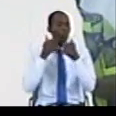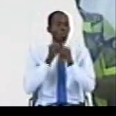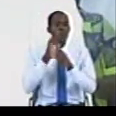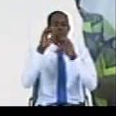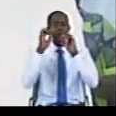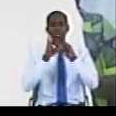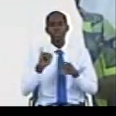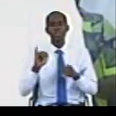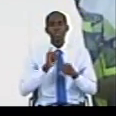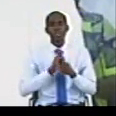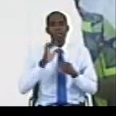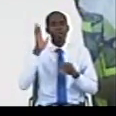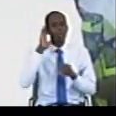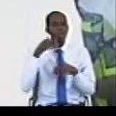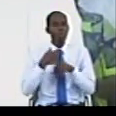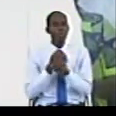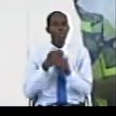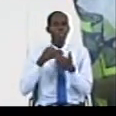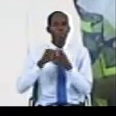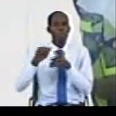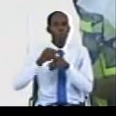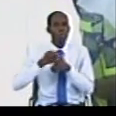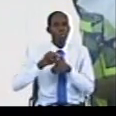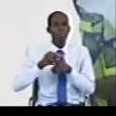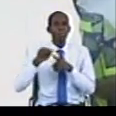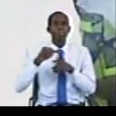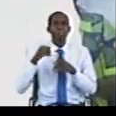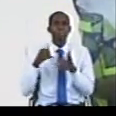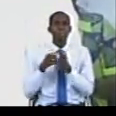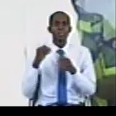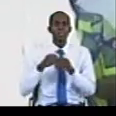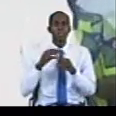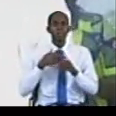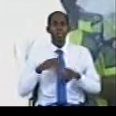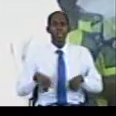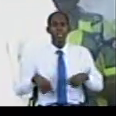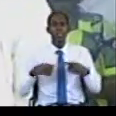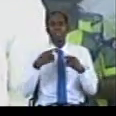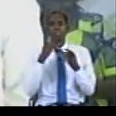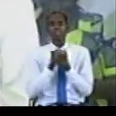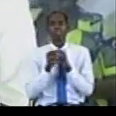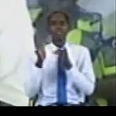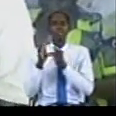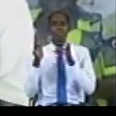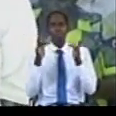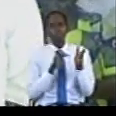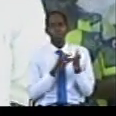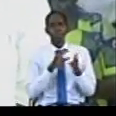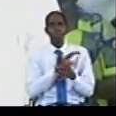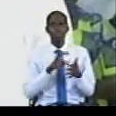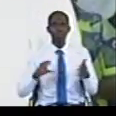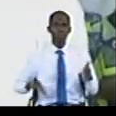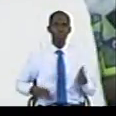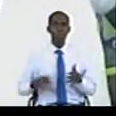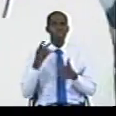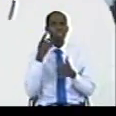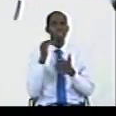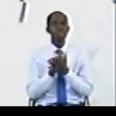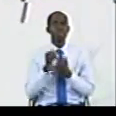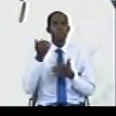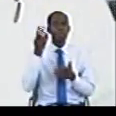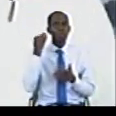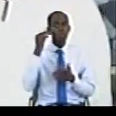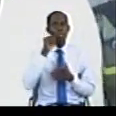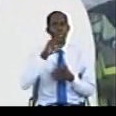it practical in my life. Tell the Lord, Jesus Christ was a person of purpose. Be a man of purpose. Be